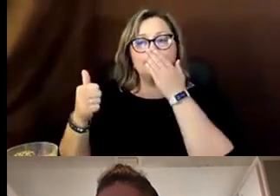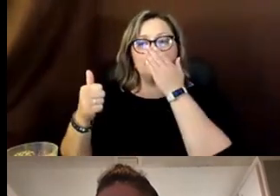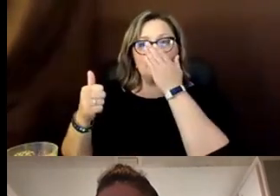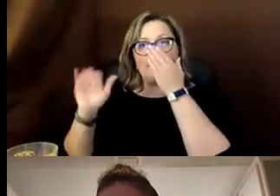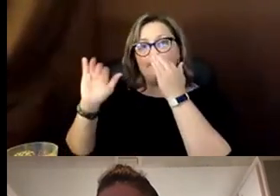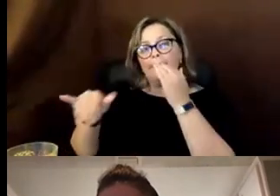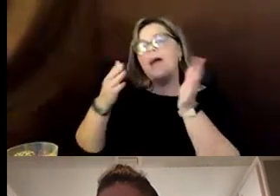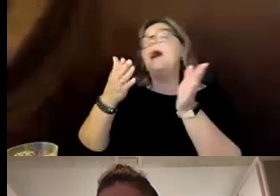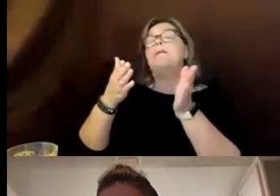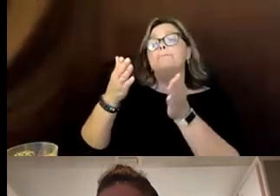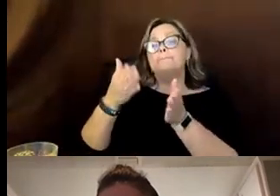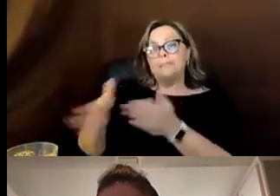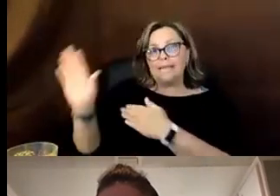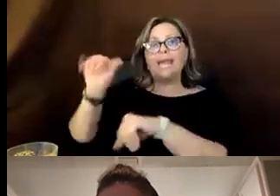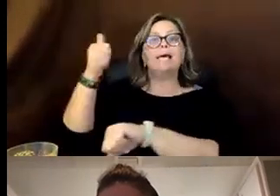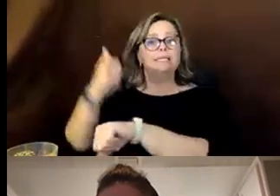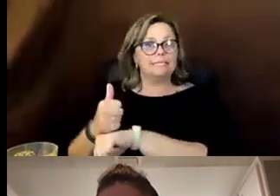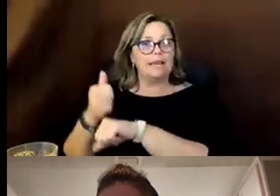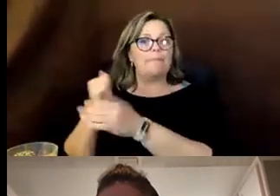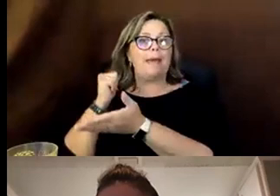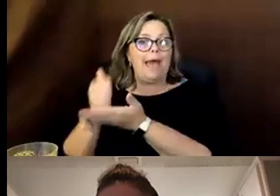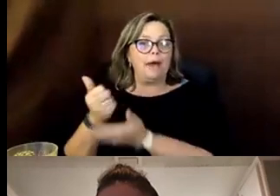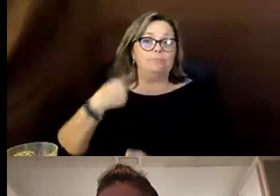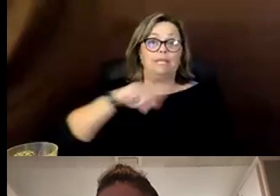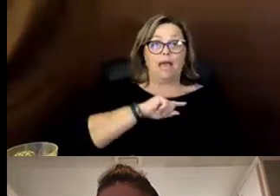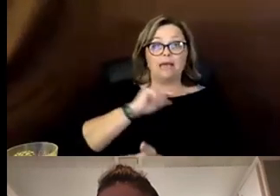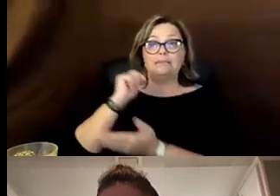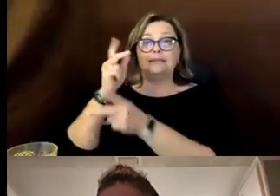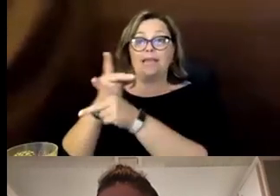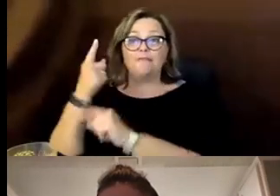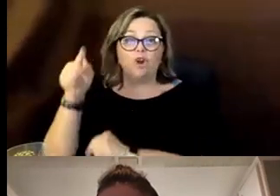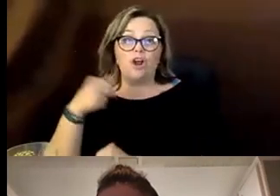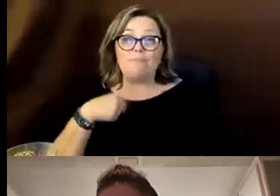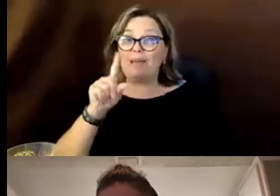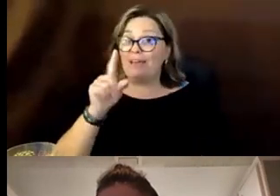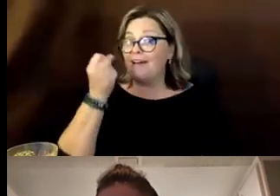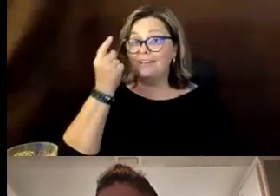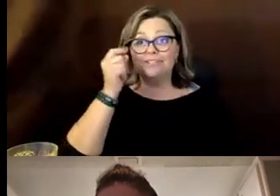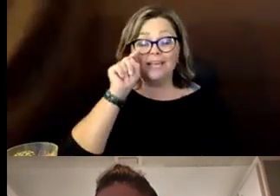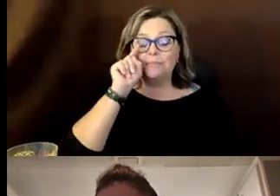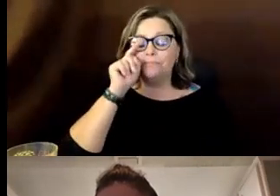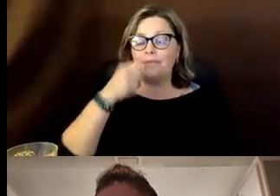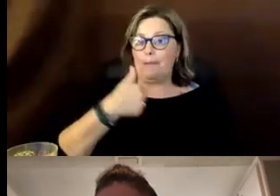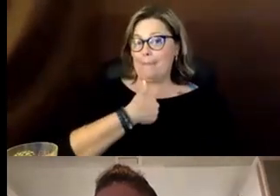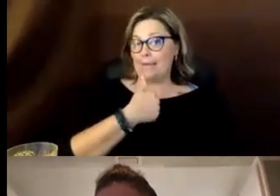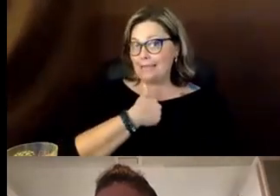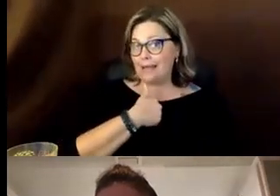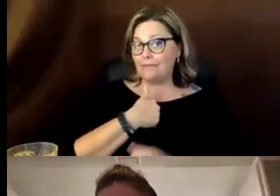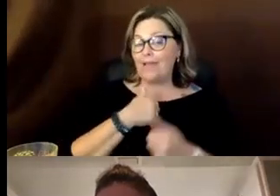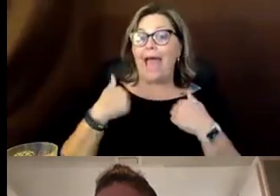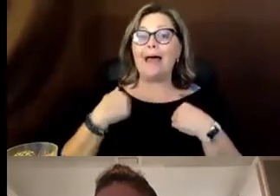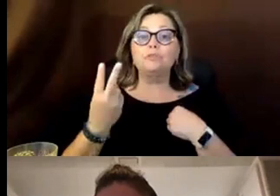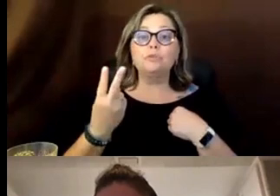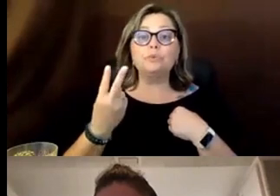us care for her. But it literally takes myself and my two sisters, one who lives in Oregon and one who lives in Texas,